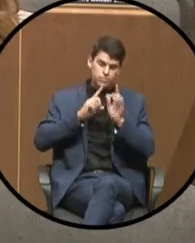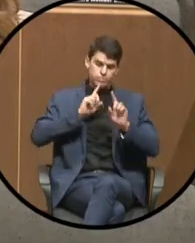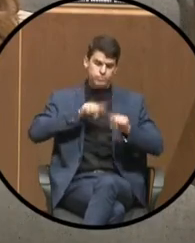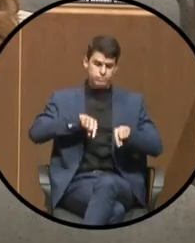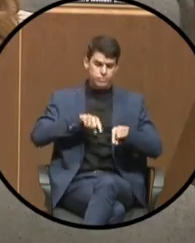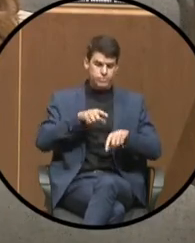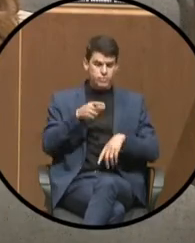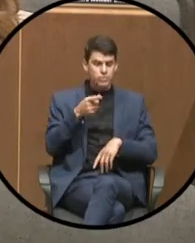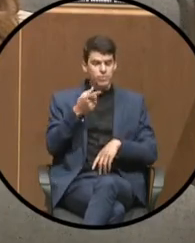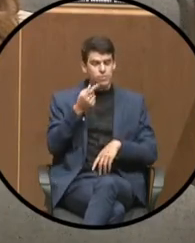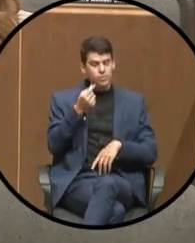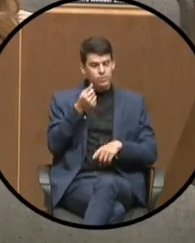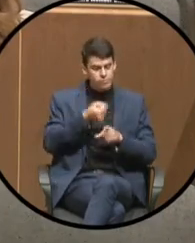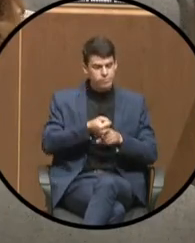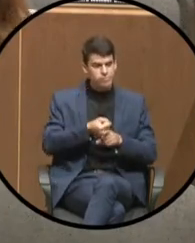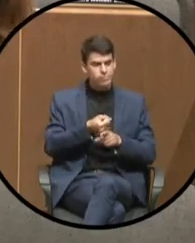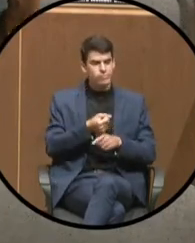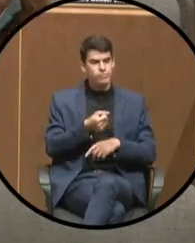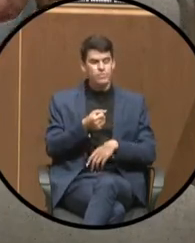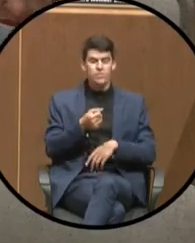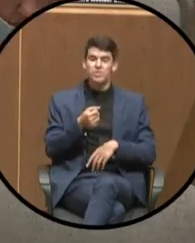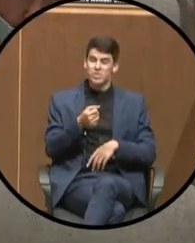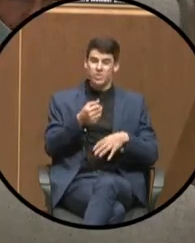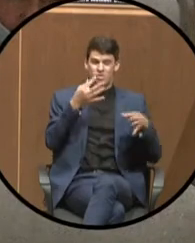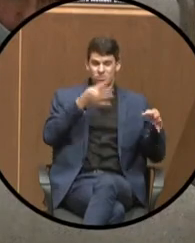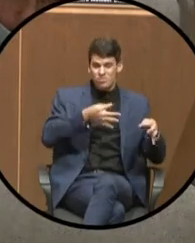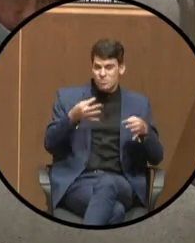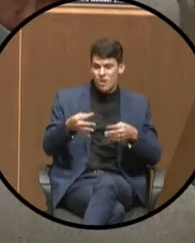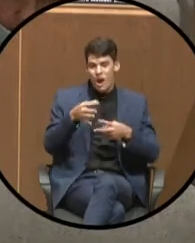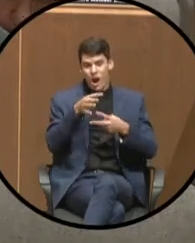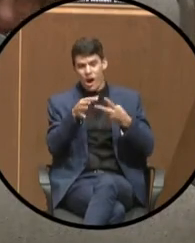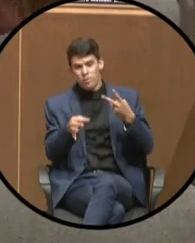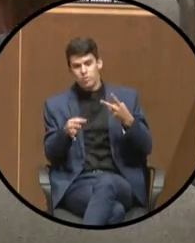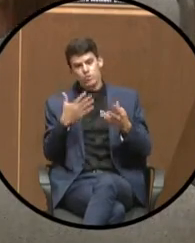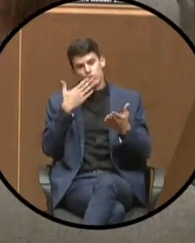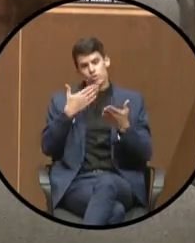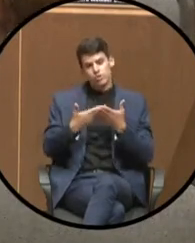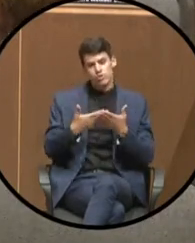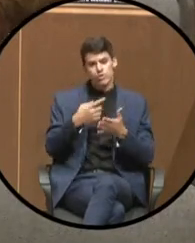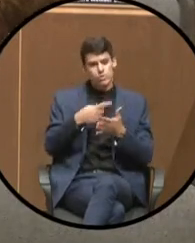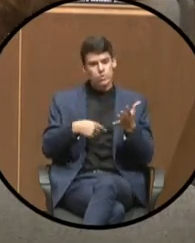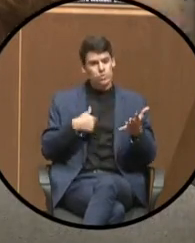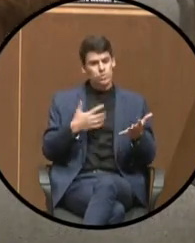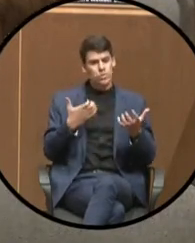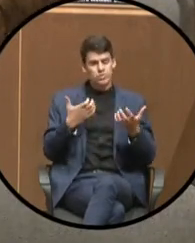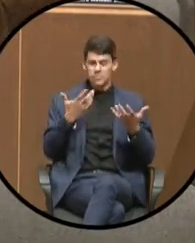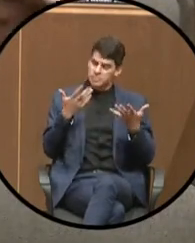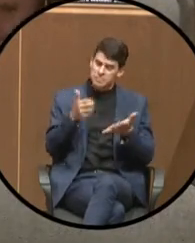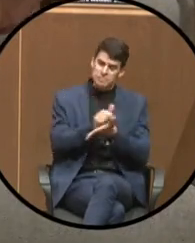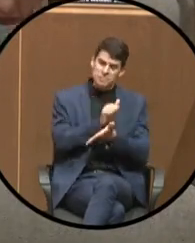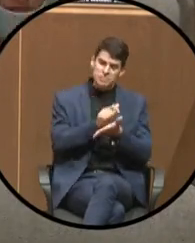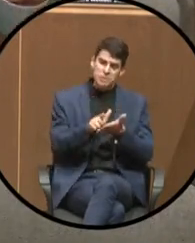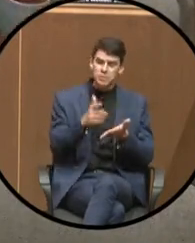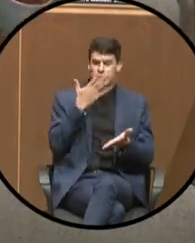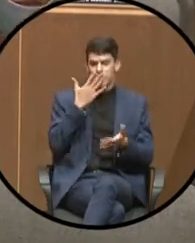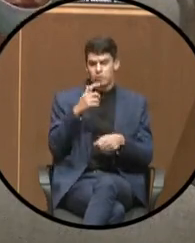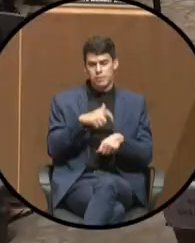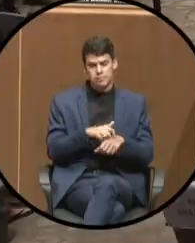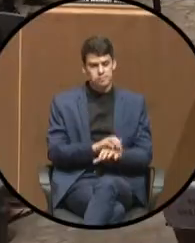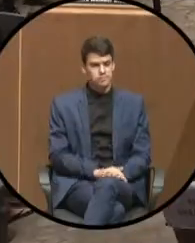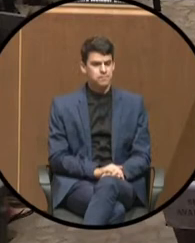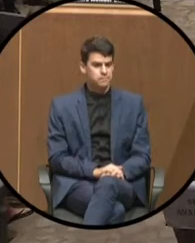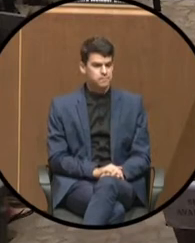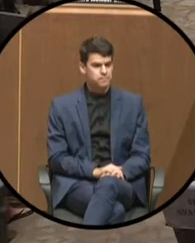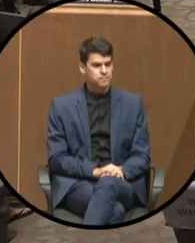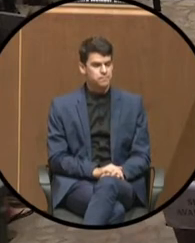everybody, right or wrong. So options are good. Choices are what we are looking for. So that's it. Thank you very much for your time. Thank you, Mr.